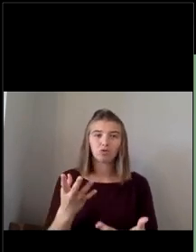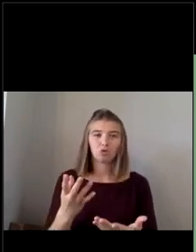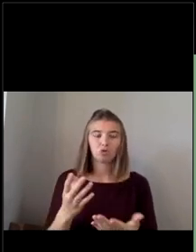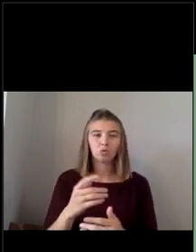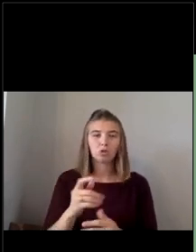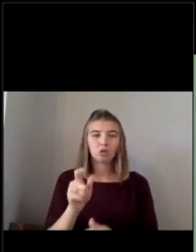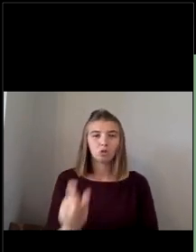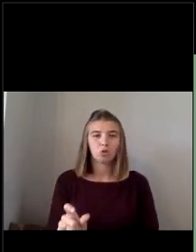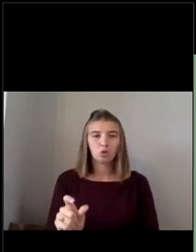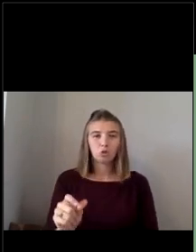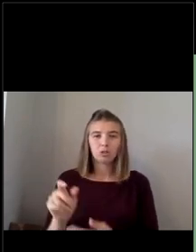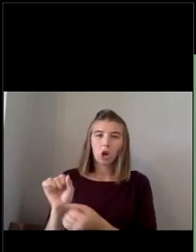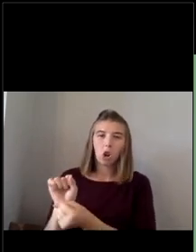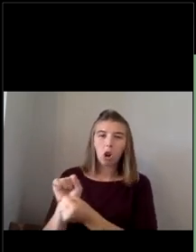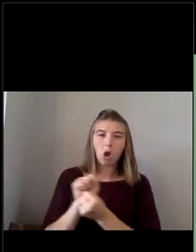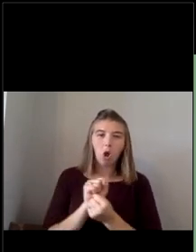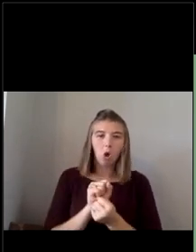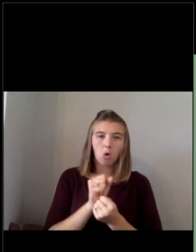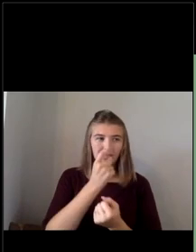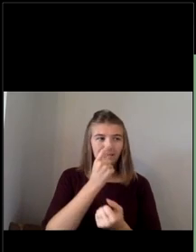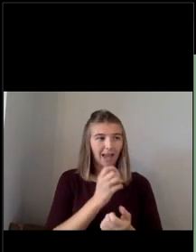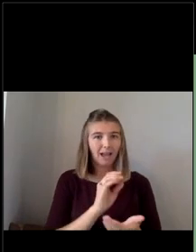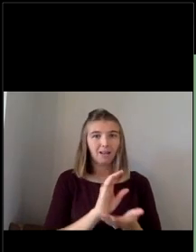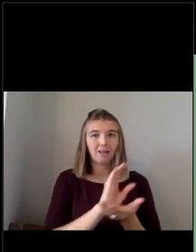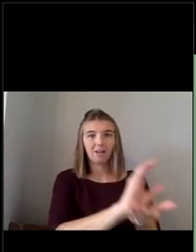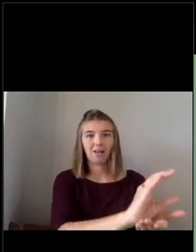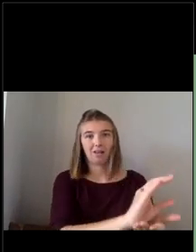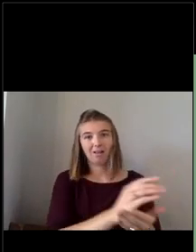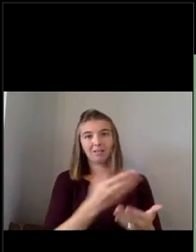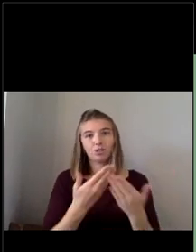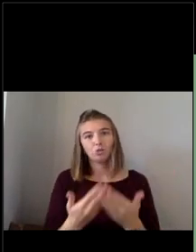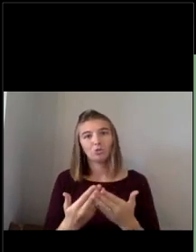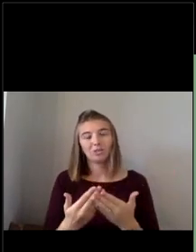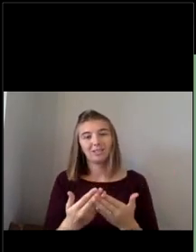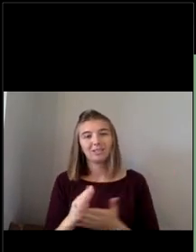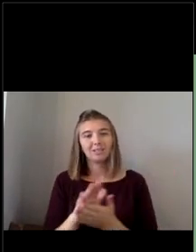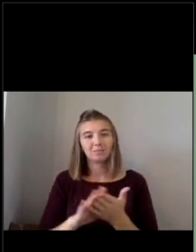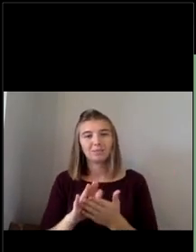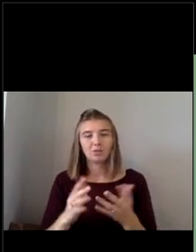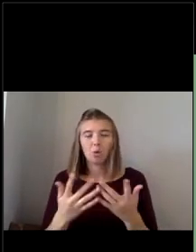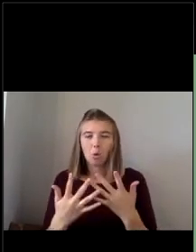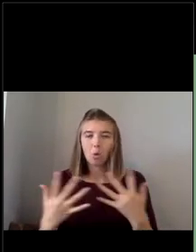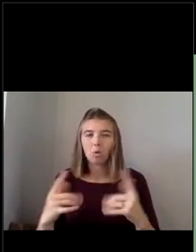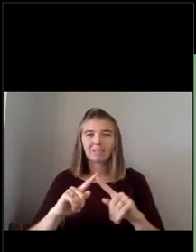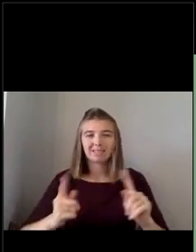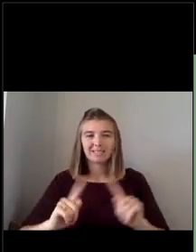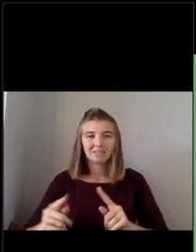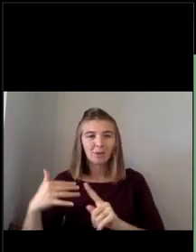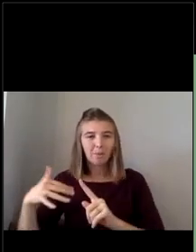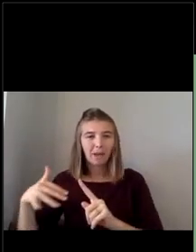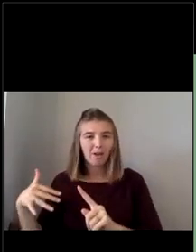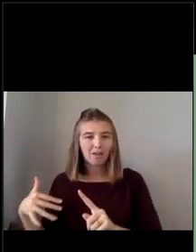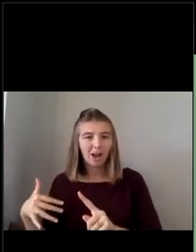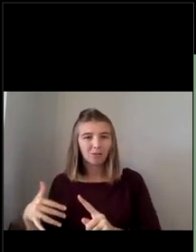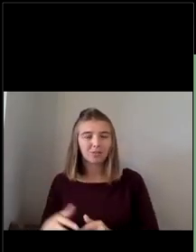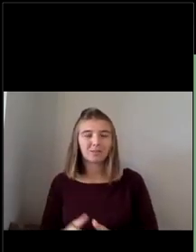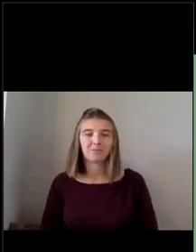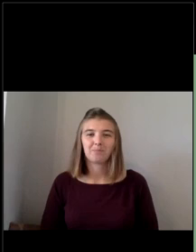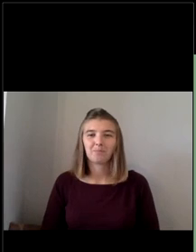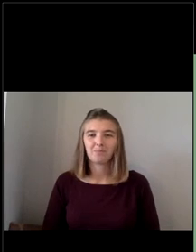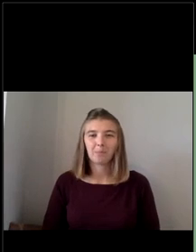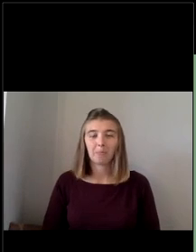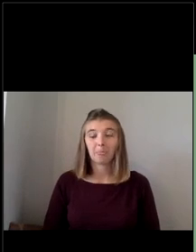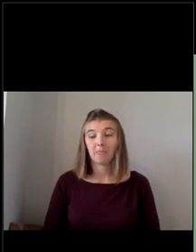low backgrounds, if you like, are still the minority in many universities. It's changing, especially in the